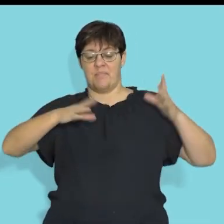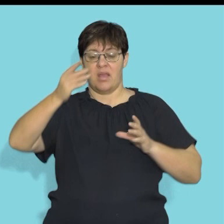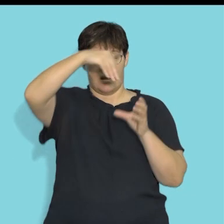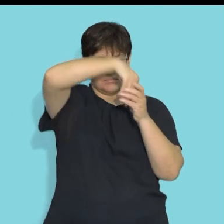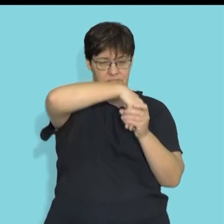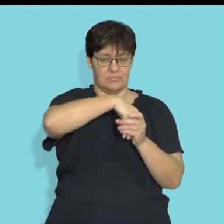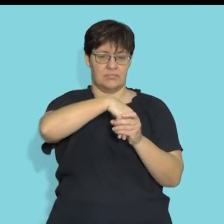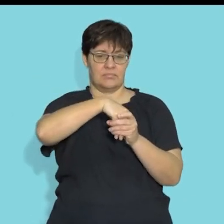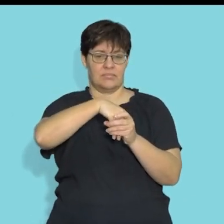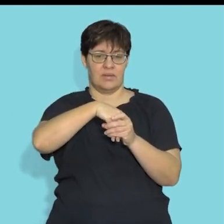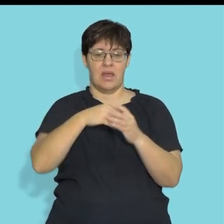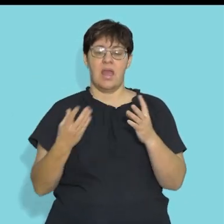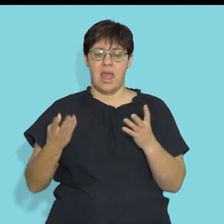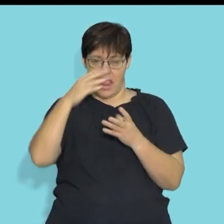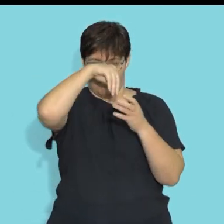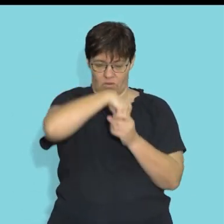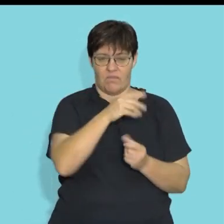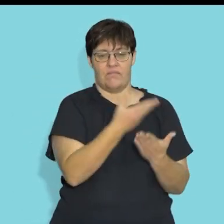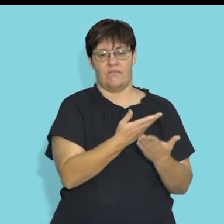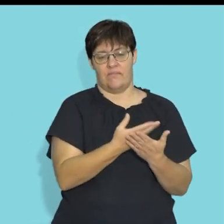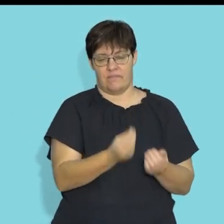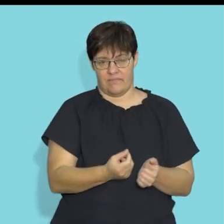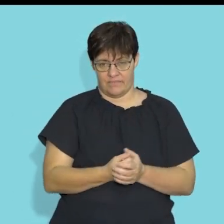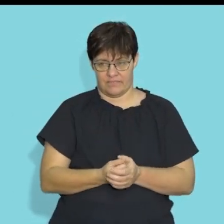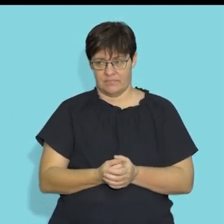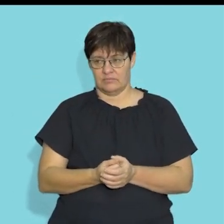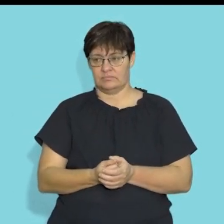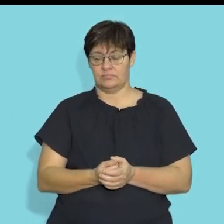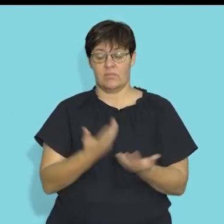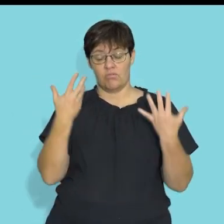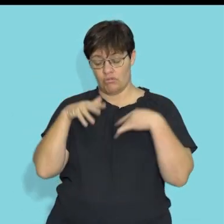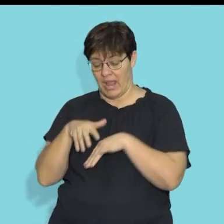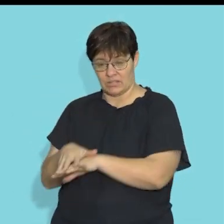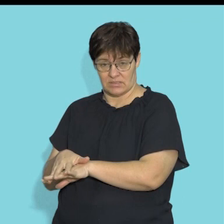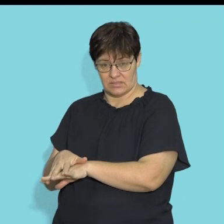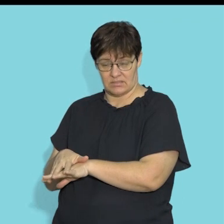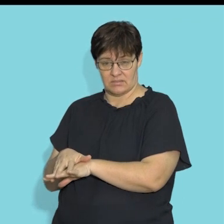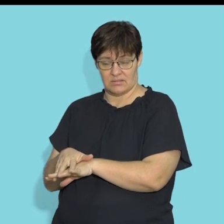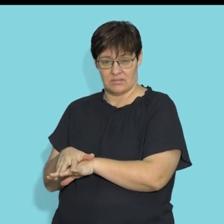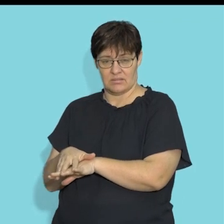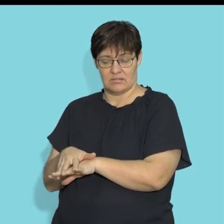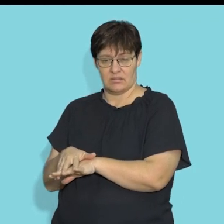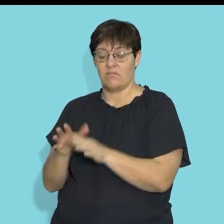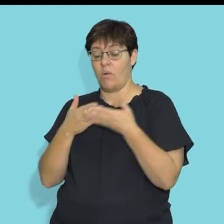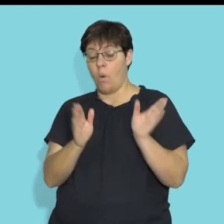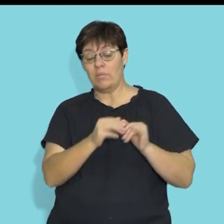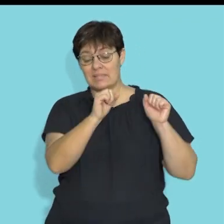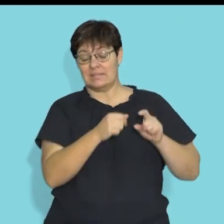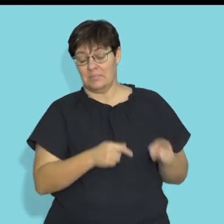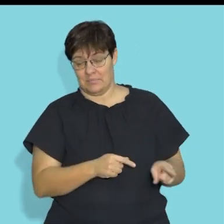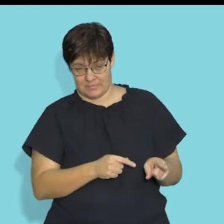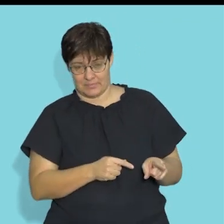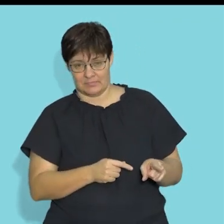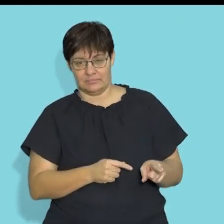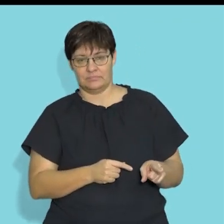the surrounding anywhere around that vessel, and the reaction at some stage for an open